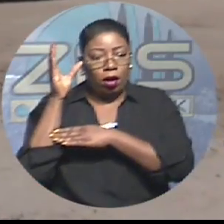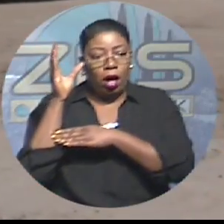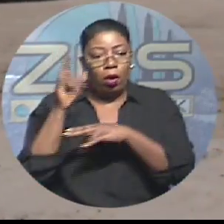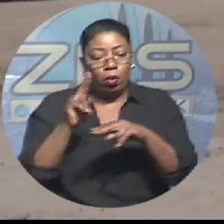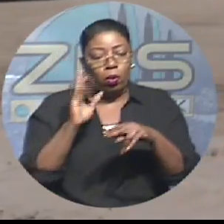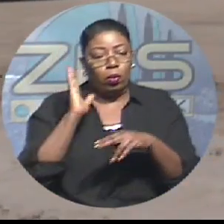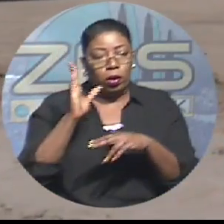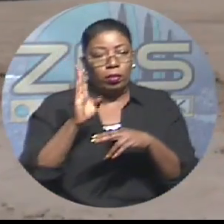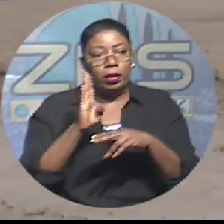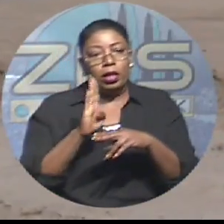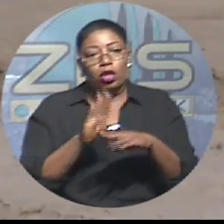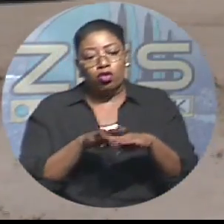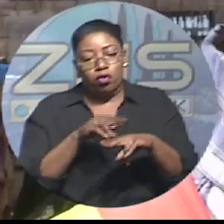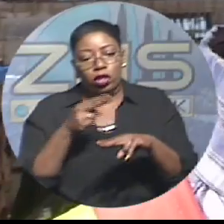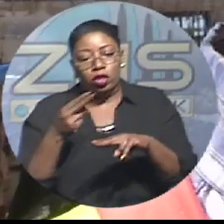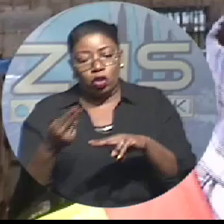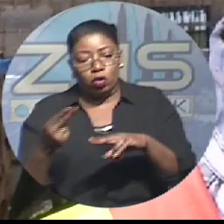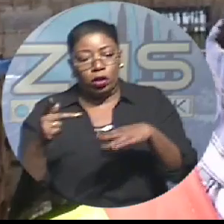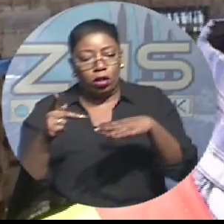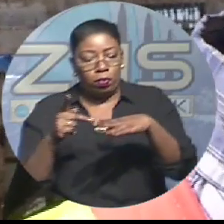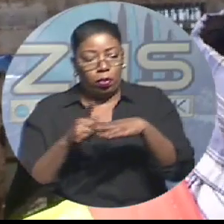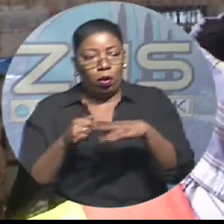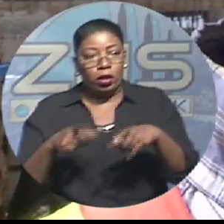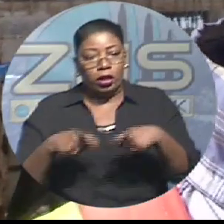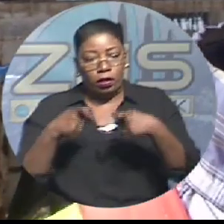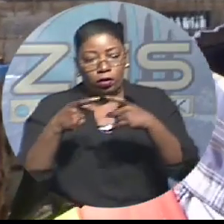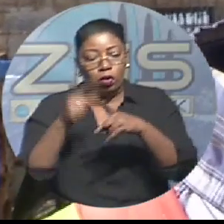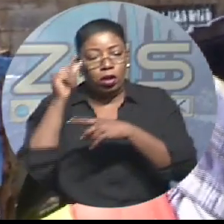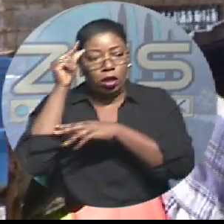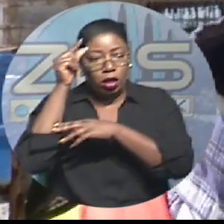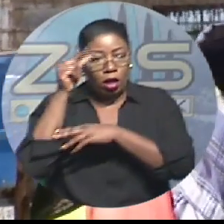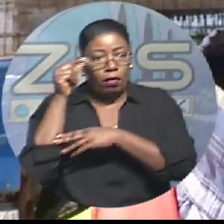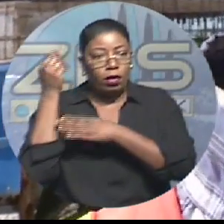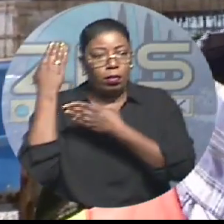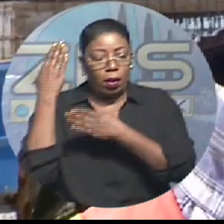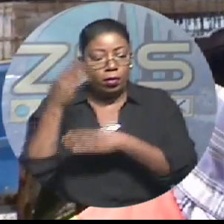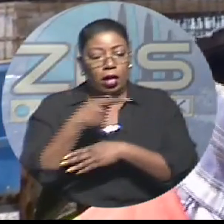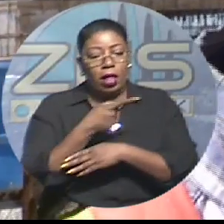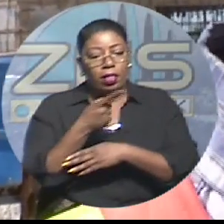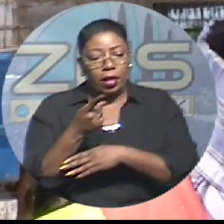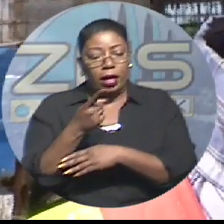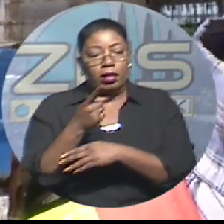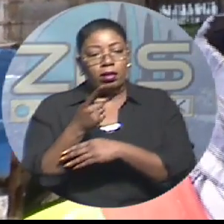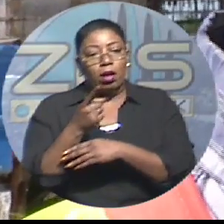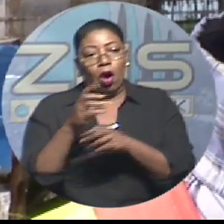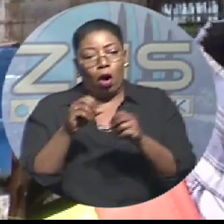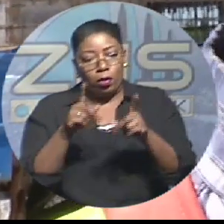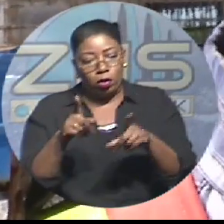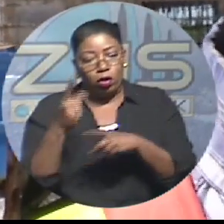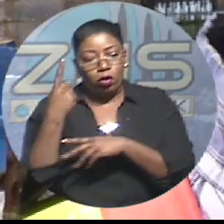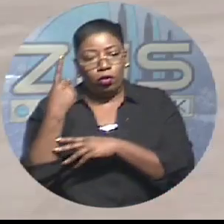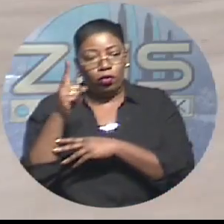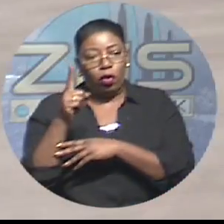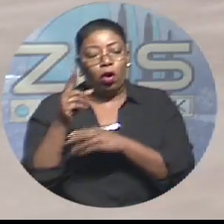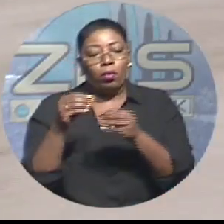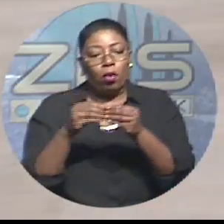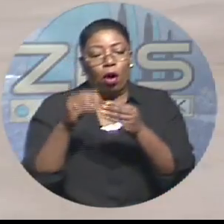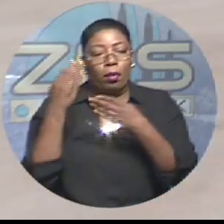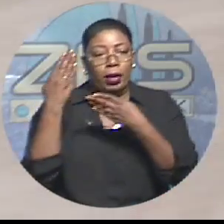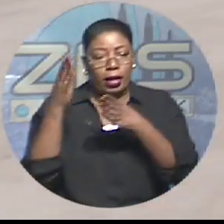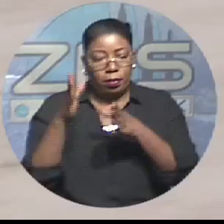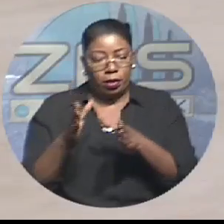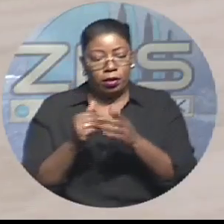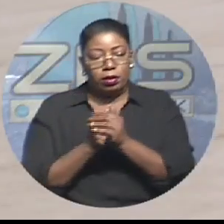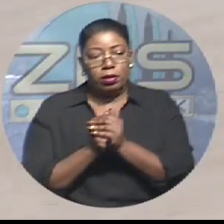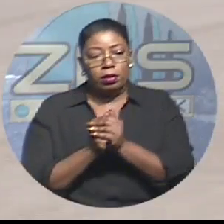reduced. Once the port facility is handed over to the government of Bahamas, there will be opportunity for employment to operate the port. The facility